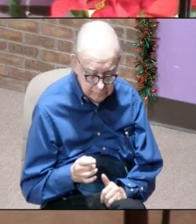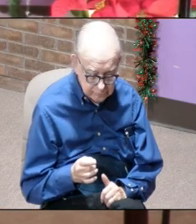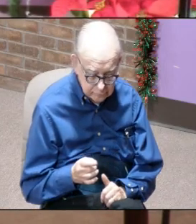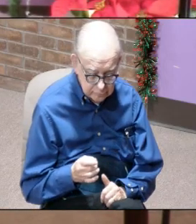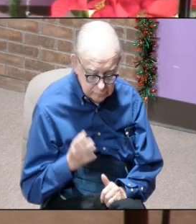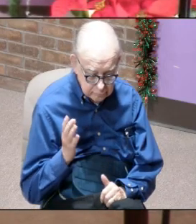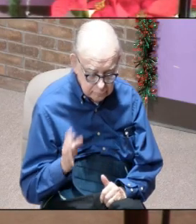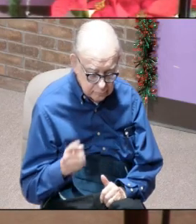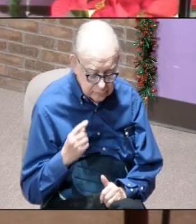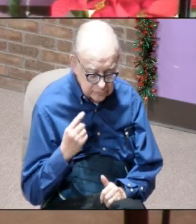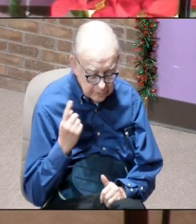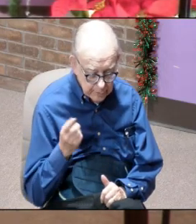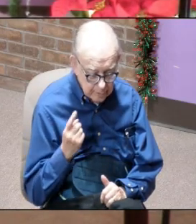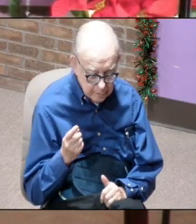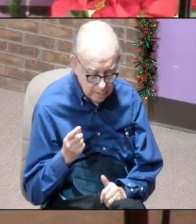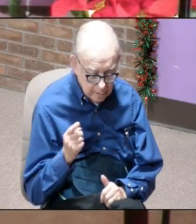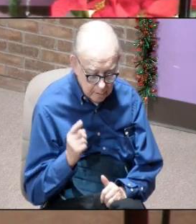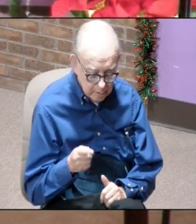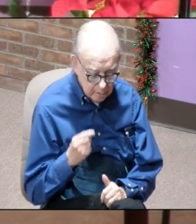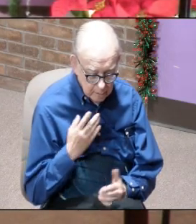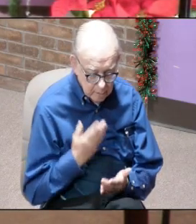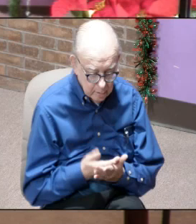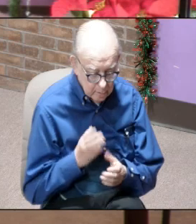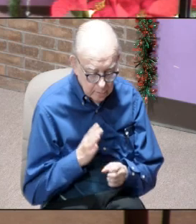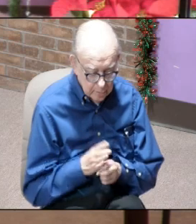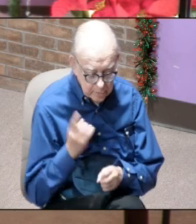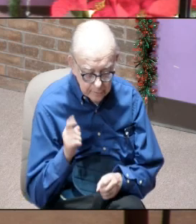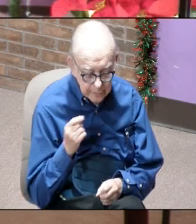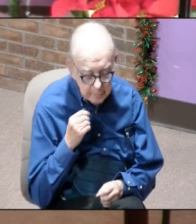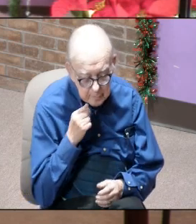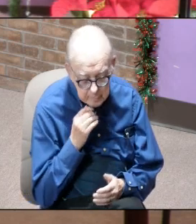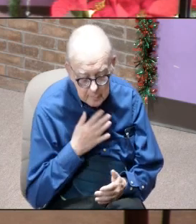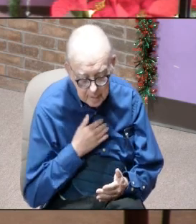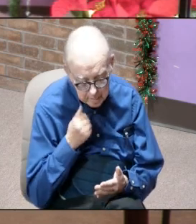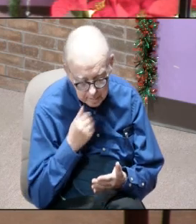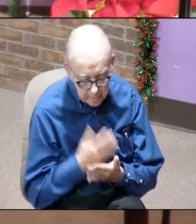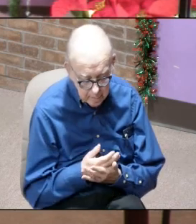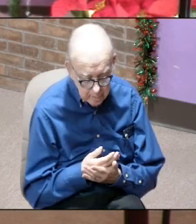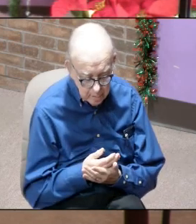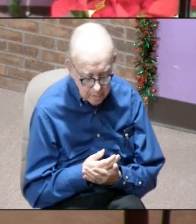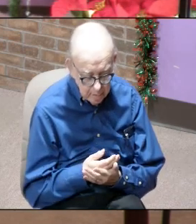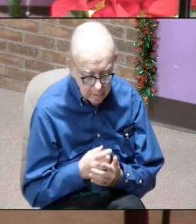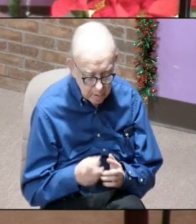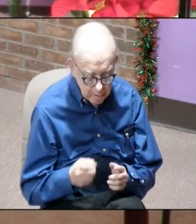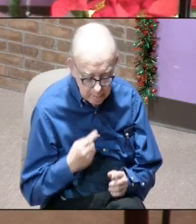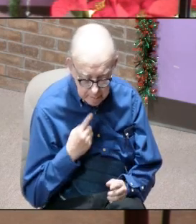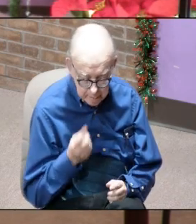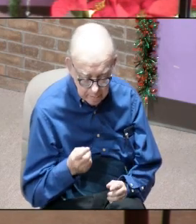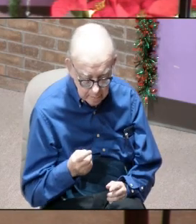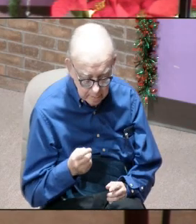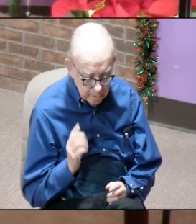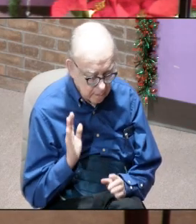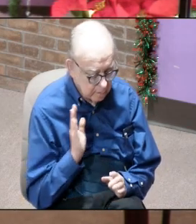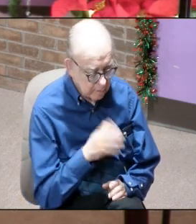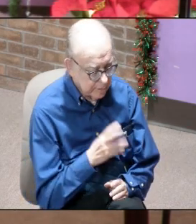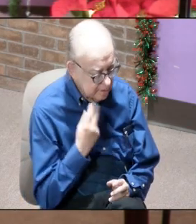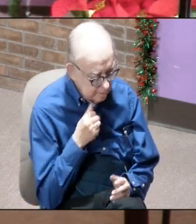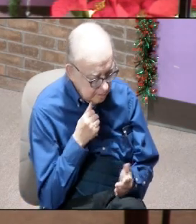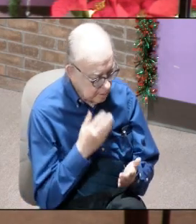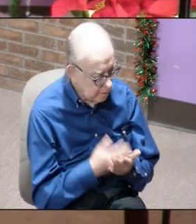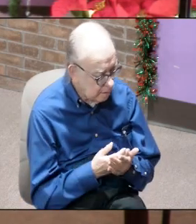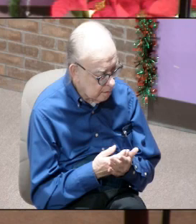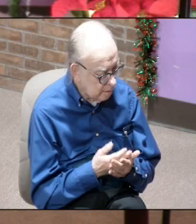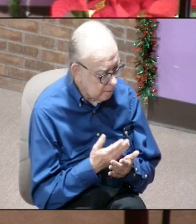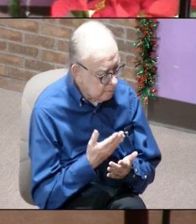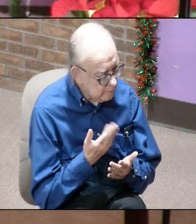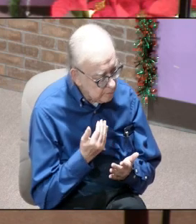I never thought you were good enough for my daughter. But I want to tell, and he turns around to Gloria and says, but you want to know